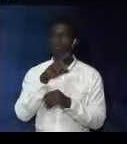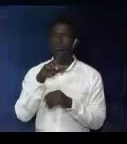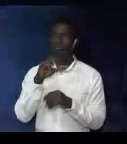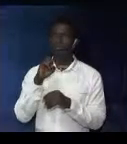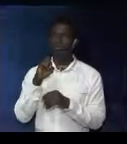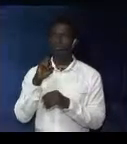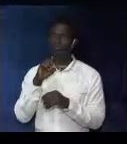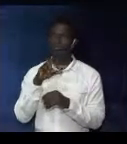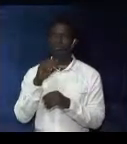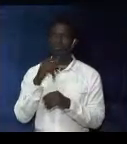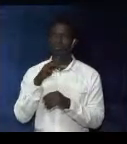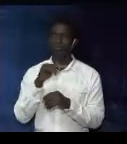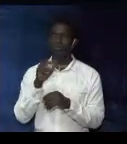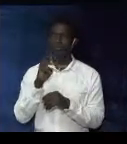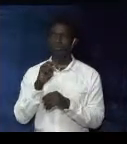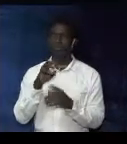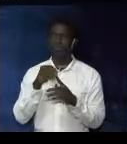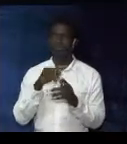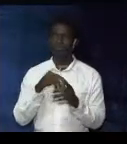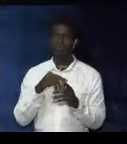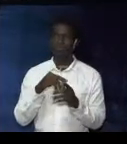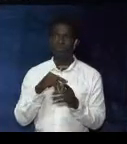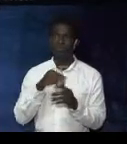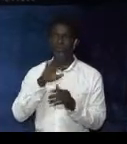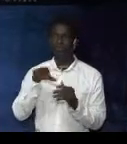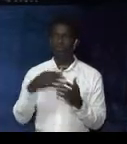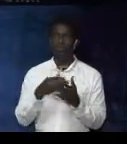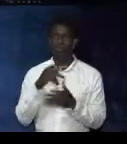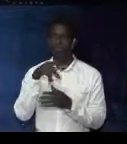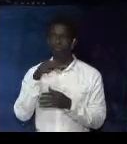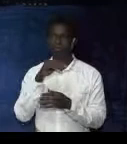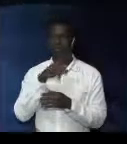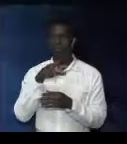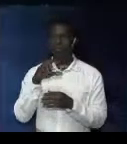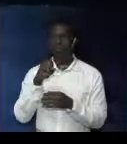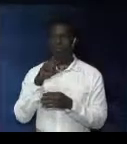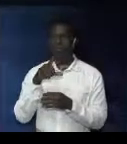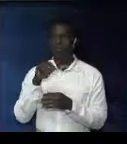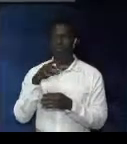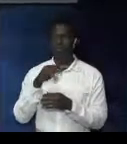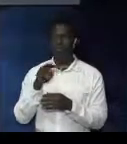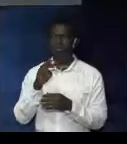parallelograms, or all parallelograms are squares?